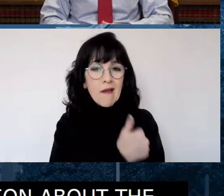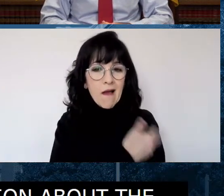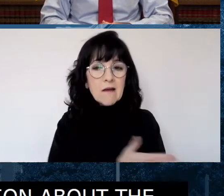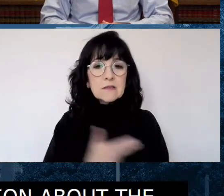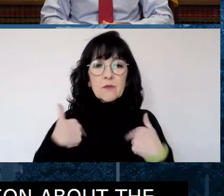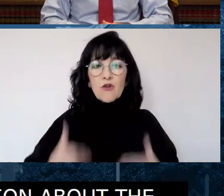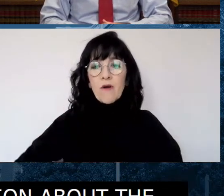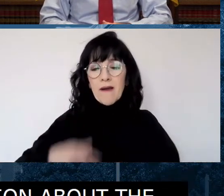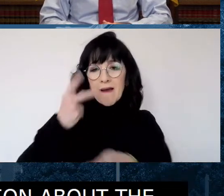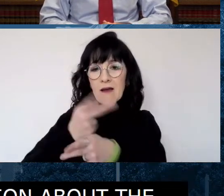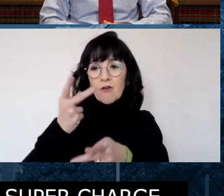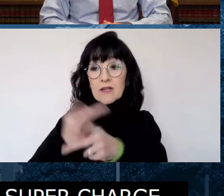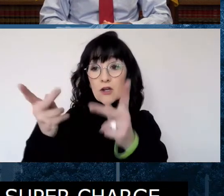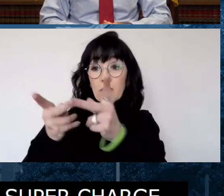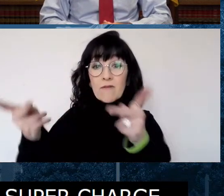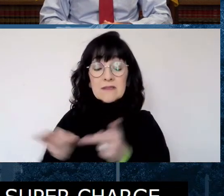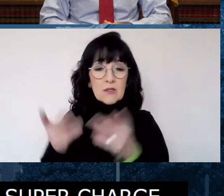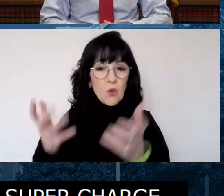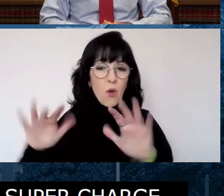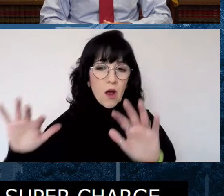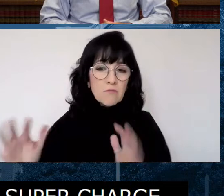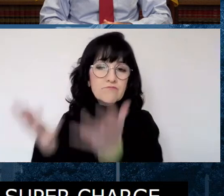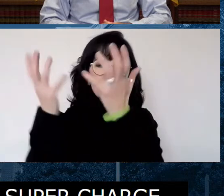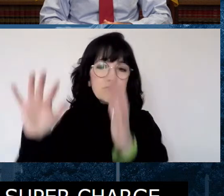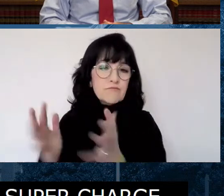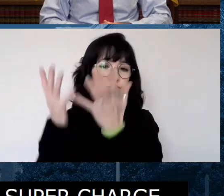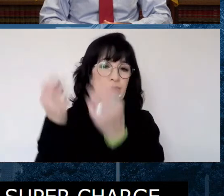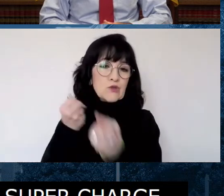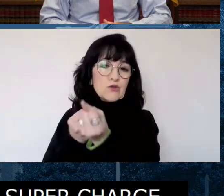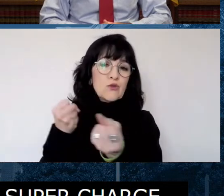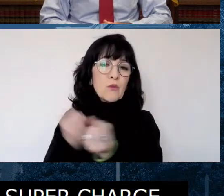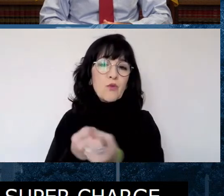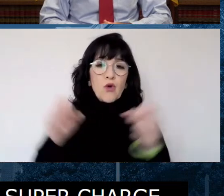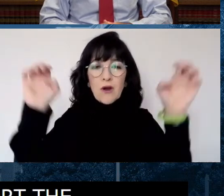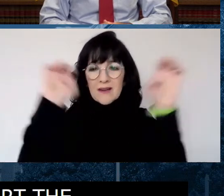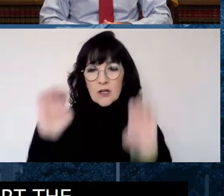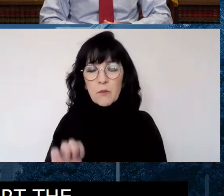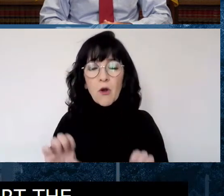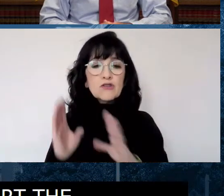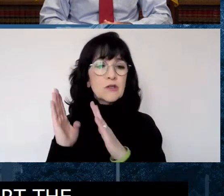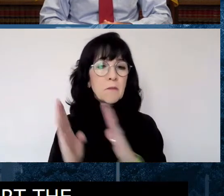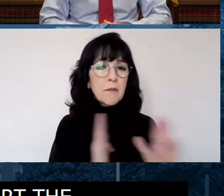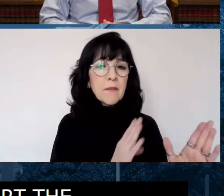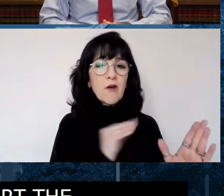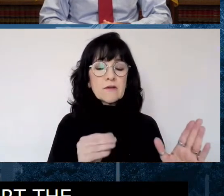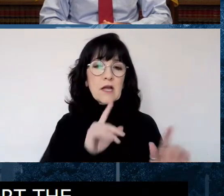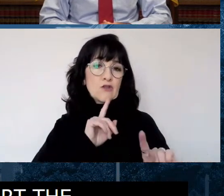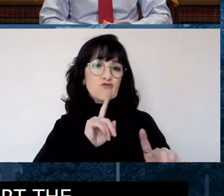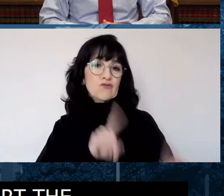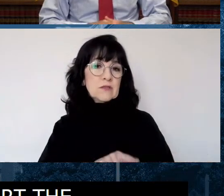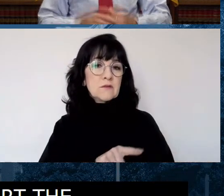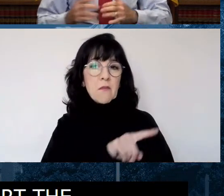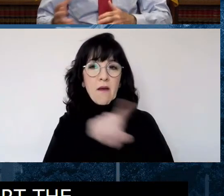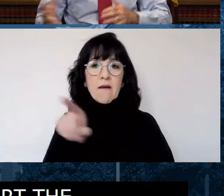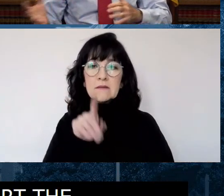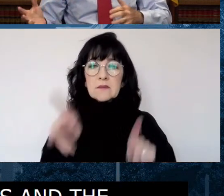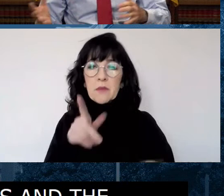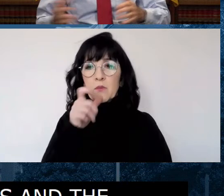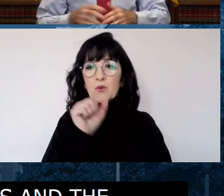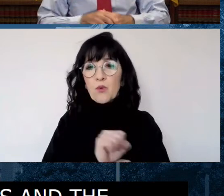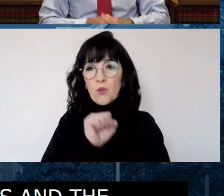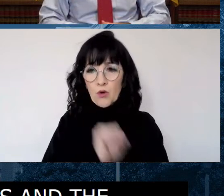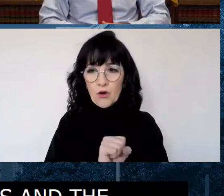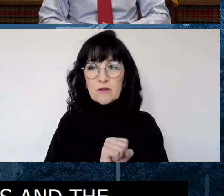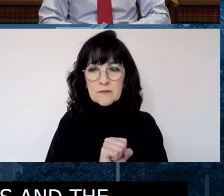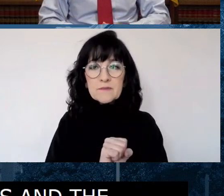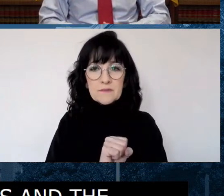and the workers in those facilities, to support our emergency preparedness and response personnel. Great help from